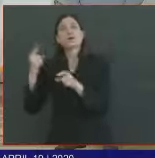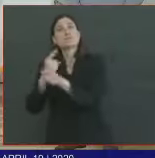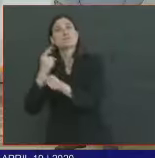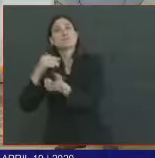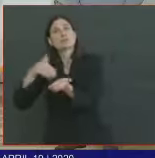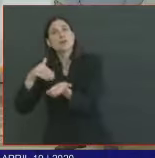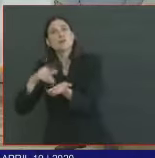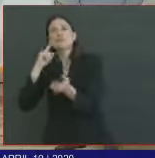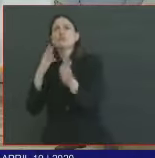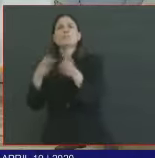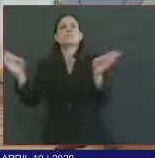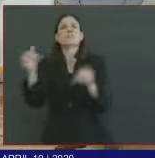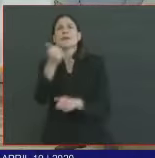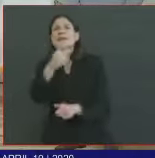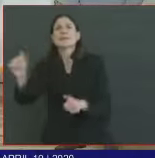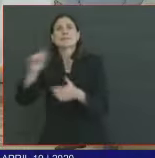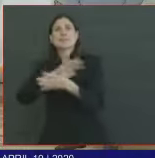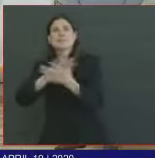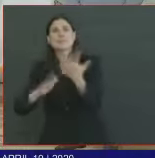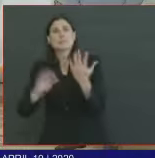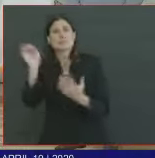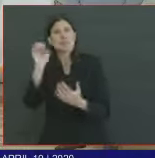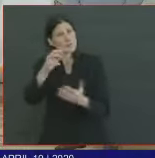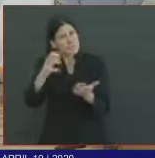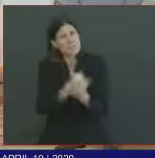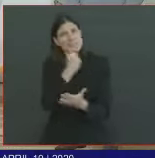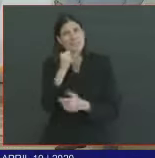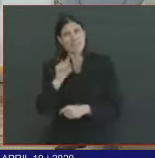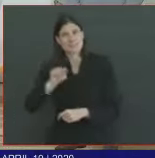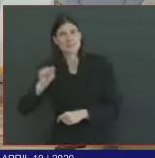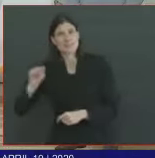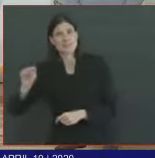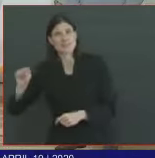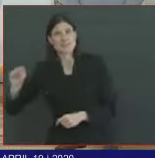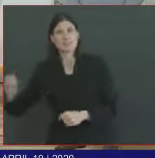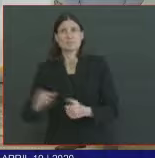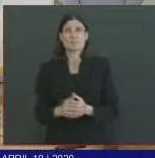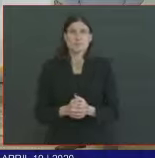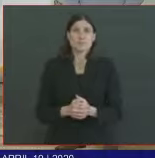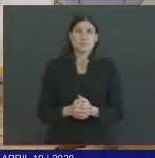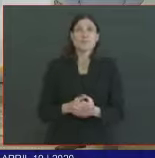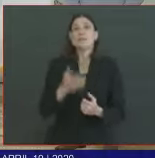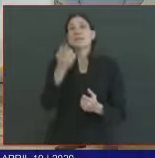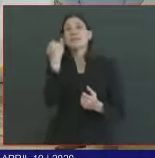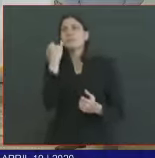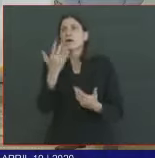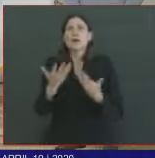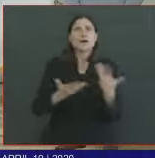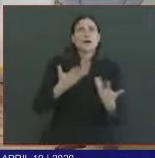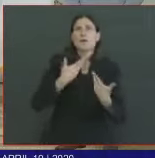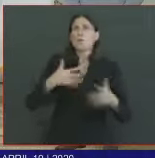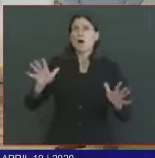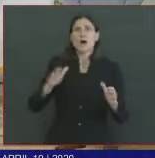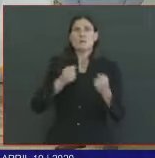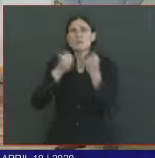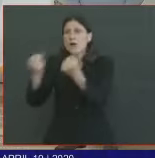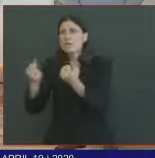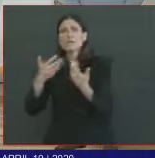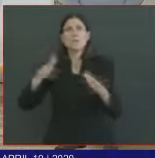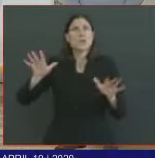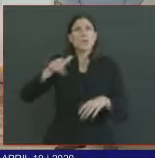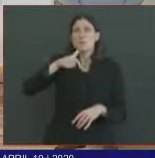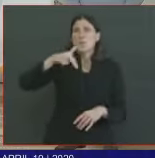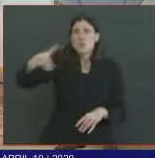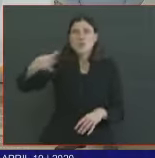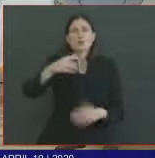over an iPhone or the computer. It works. You know, and I think some of the patients actually prefer, because they have to leave their house, and you can get a lot done.